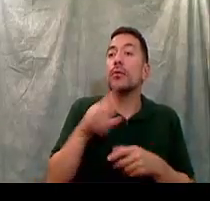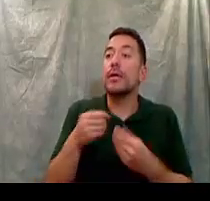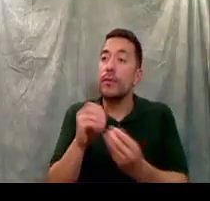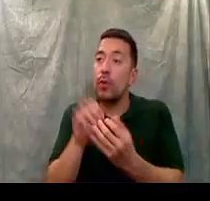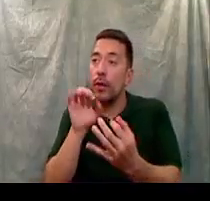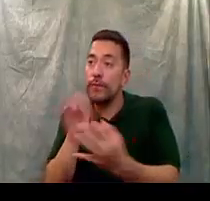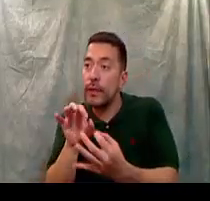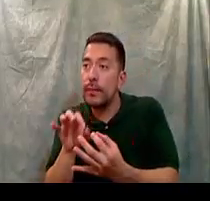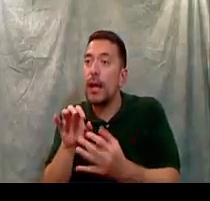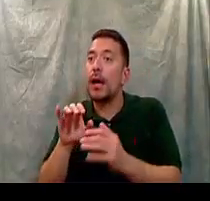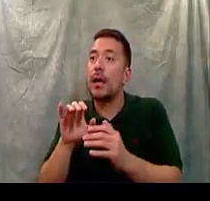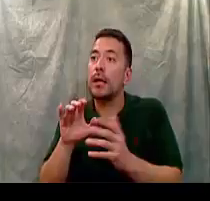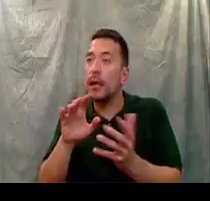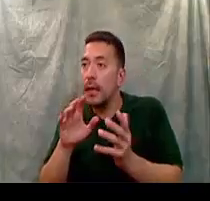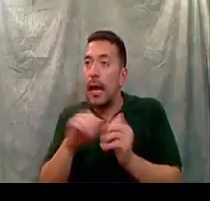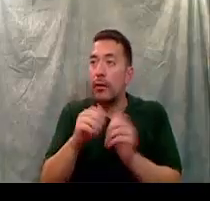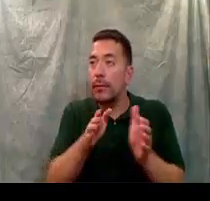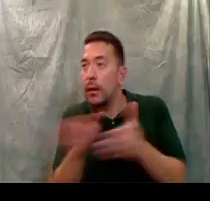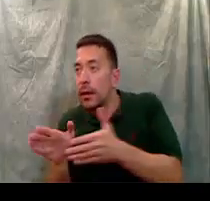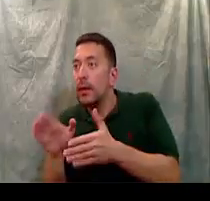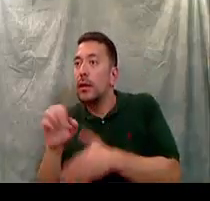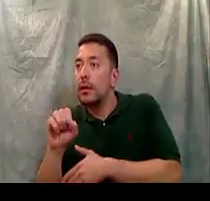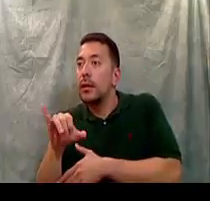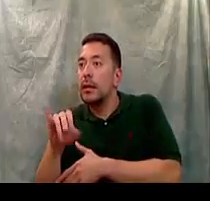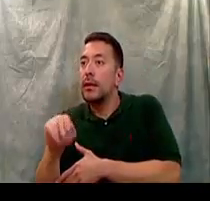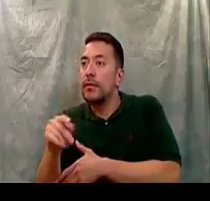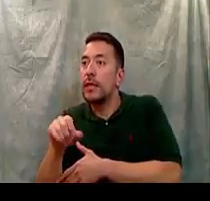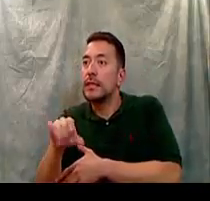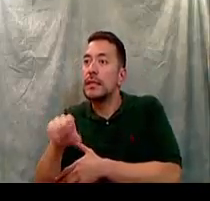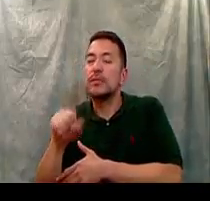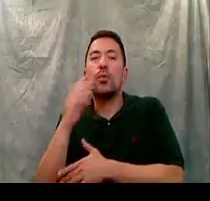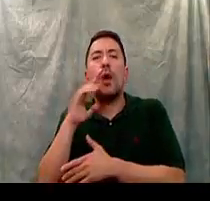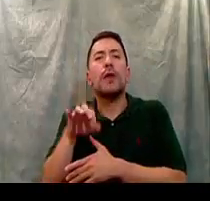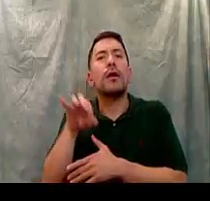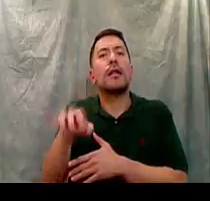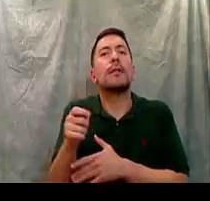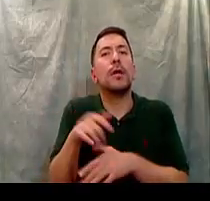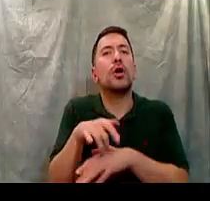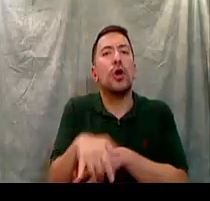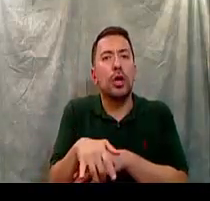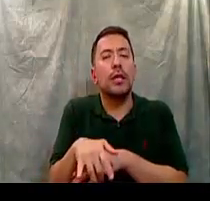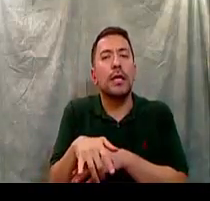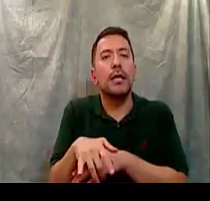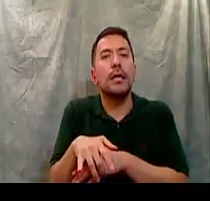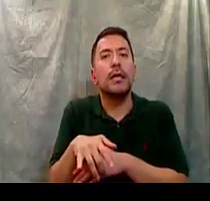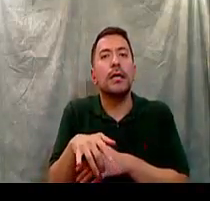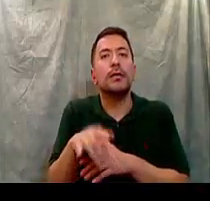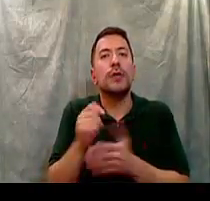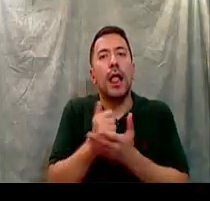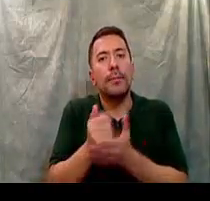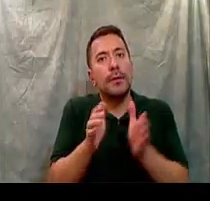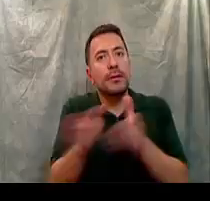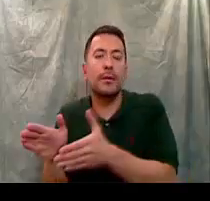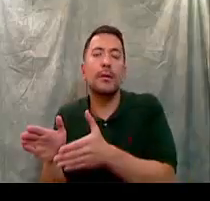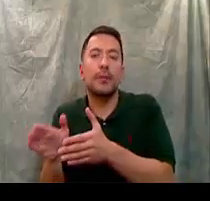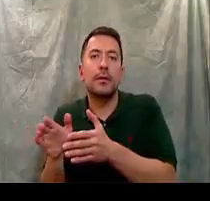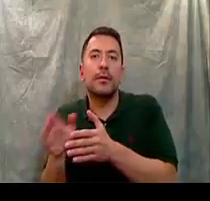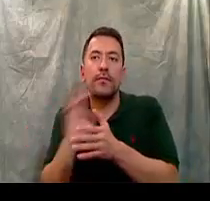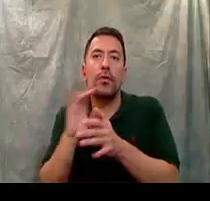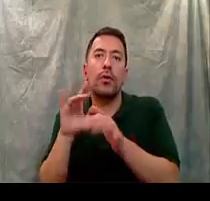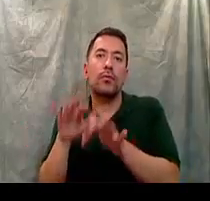synthesis zone. But I thought it was important to plant that seed early as you start to do some of the drafting and writing of your literature review.